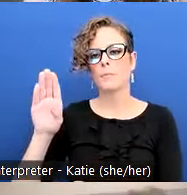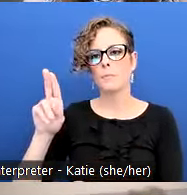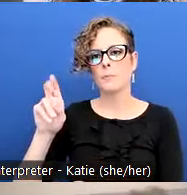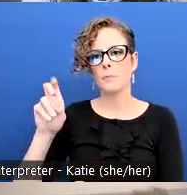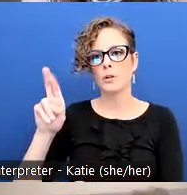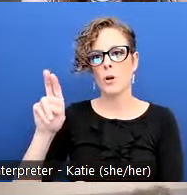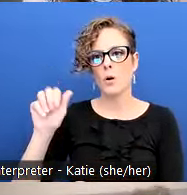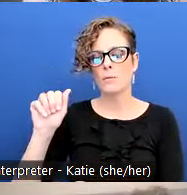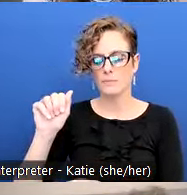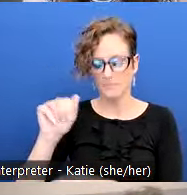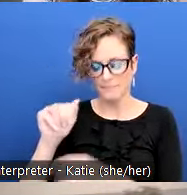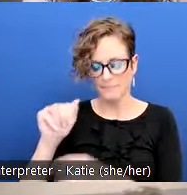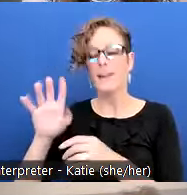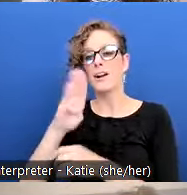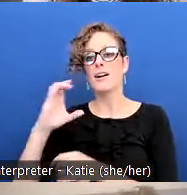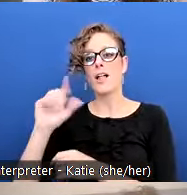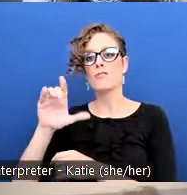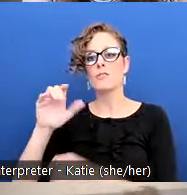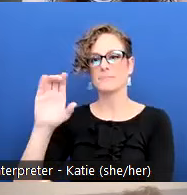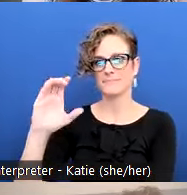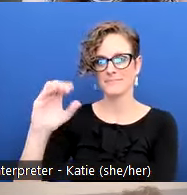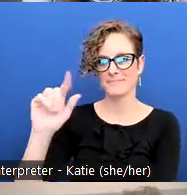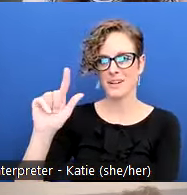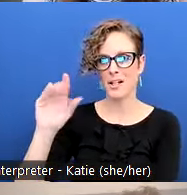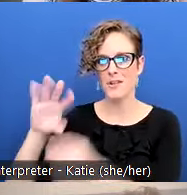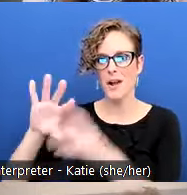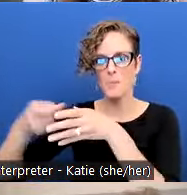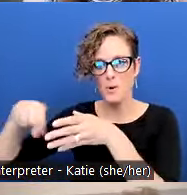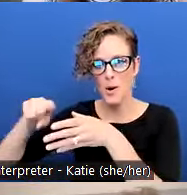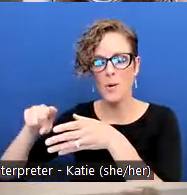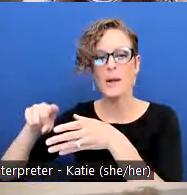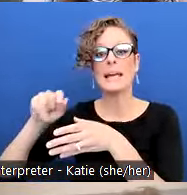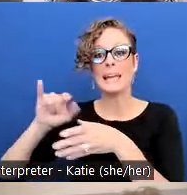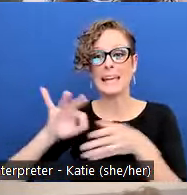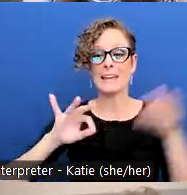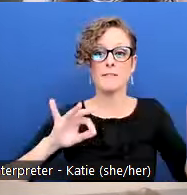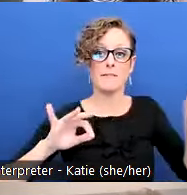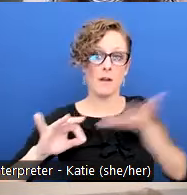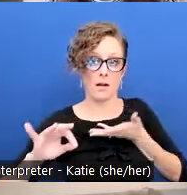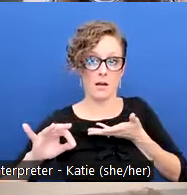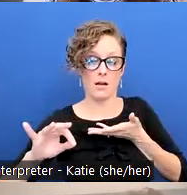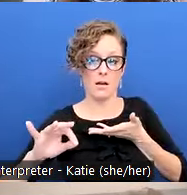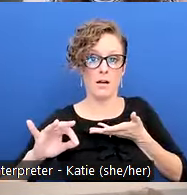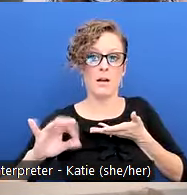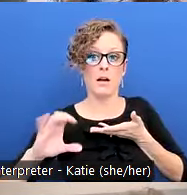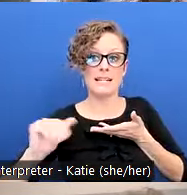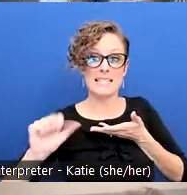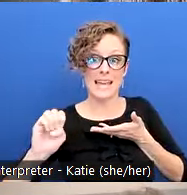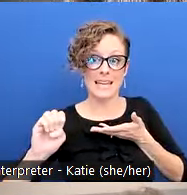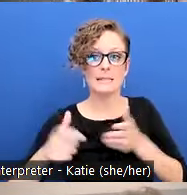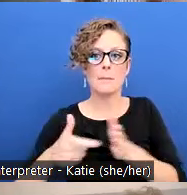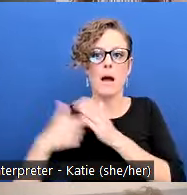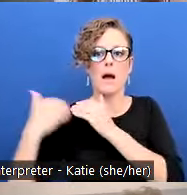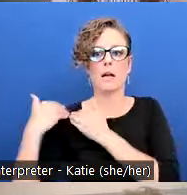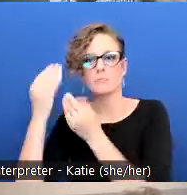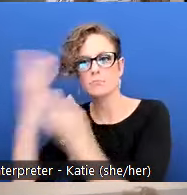is a case that involves a member of a federally recognized tribe, they're required to notify tribal entities and also issue alerts. So